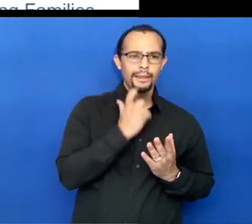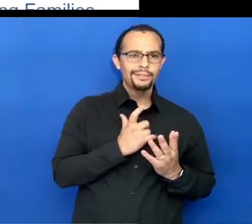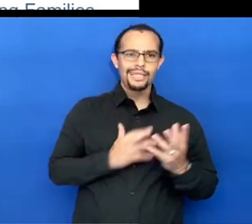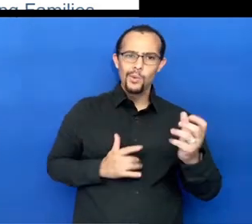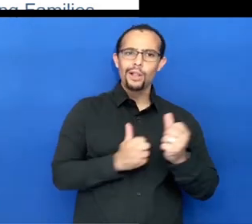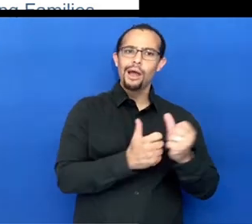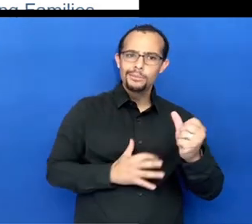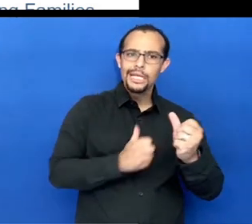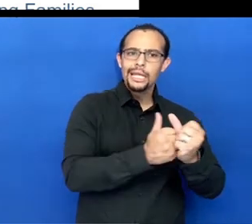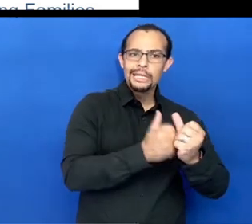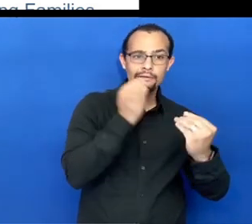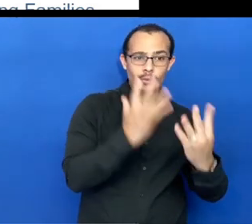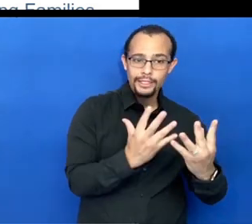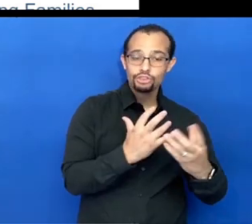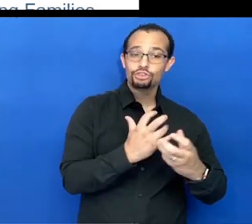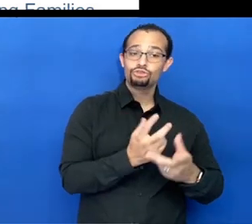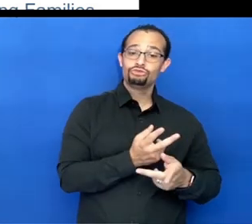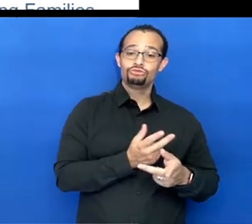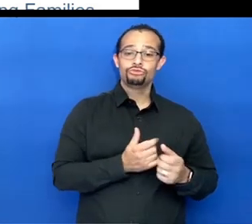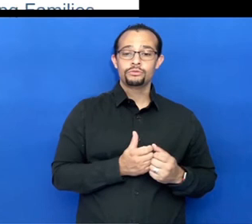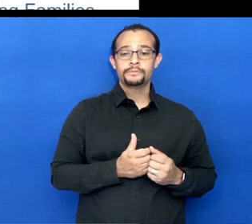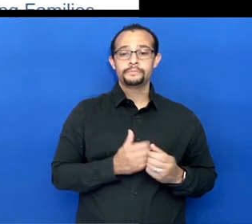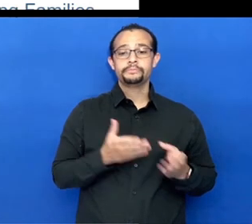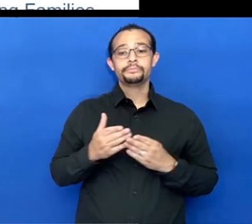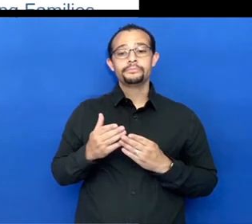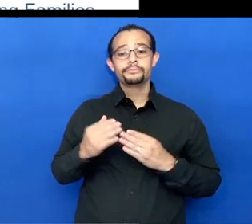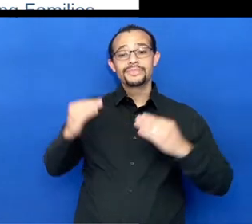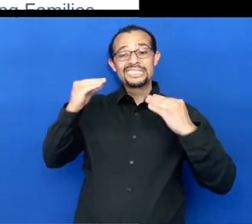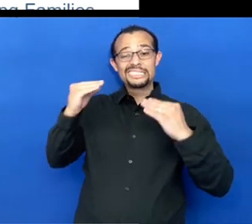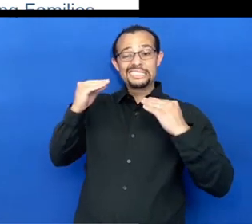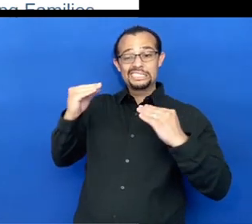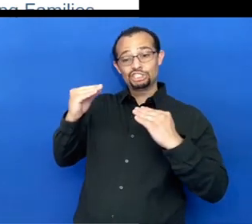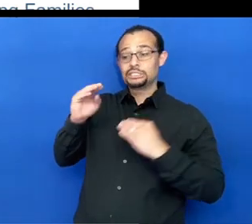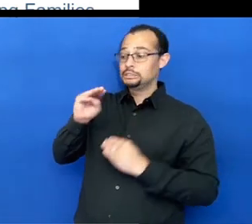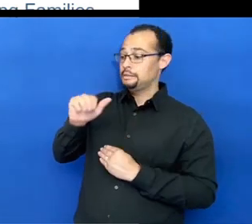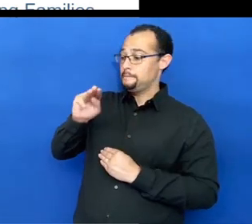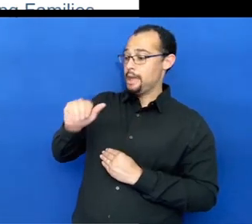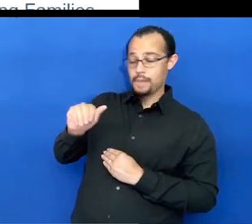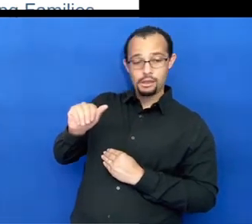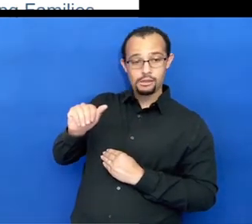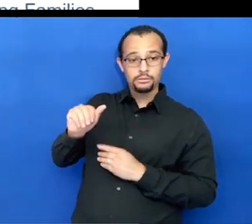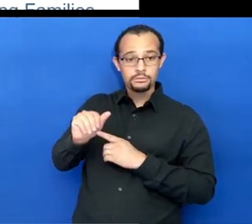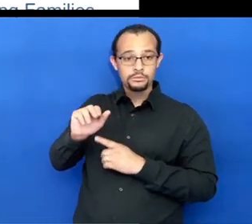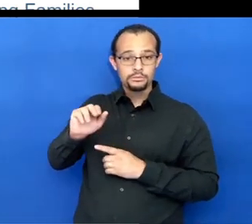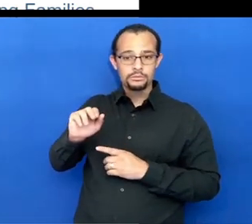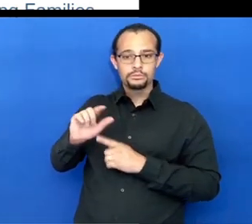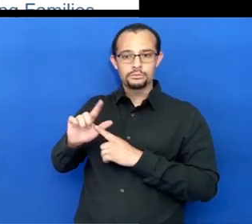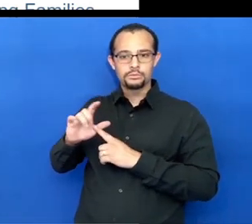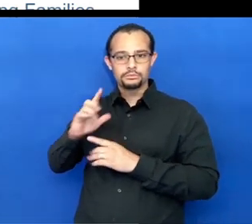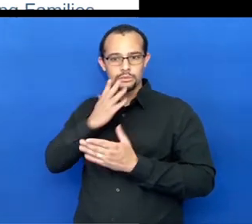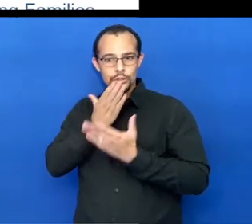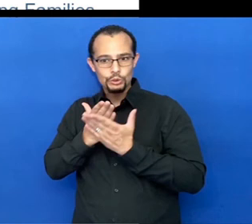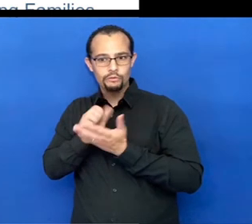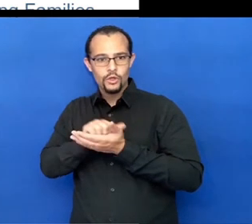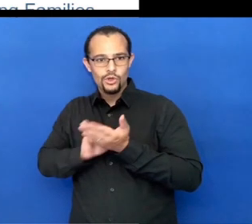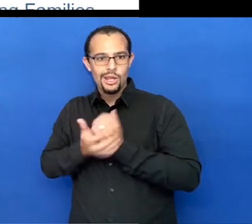on a day-to-day or weekly, whatever their webmaster is choosing to do. There's Teaching Mama as far as washing your hands. That's